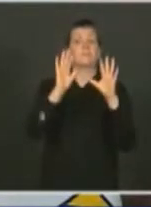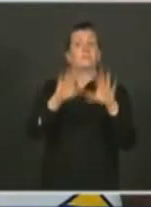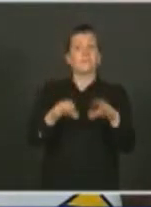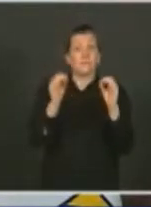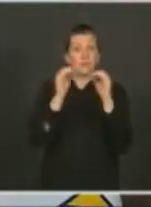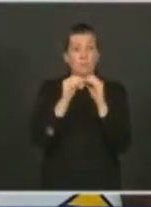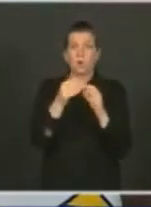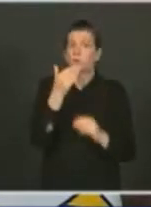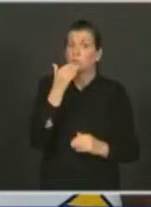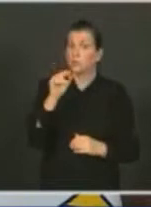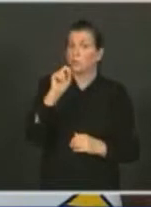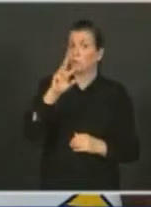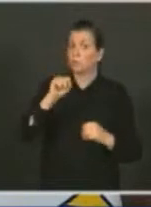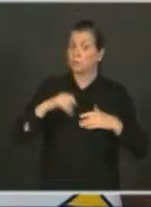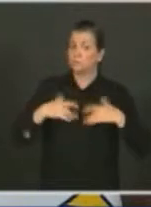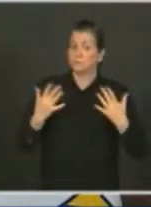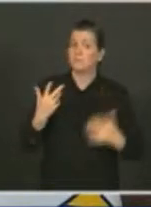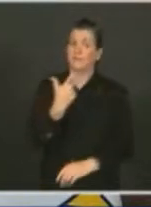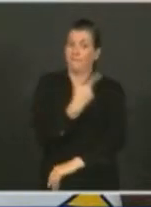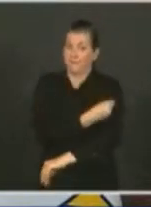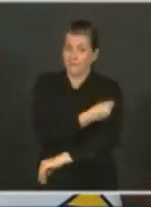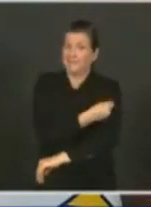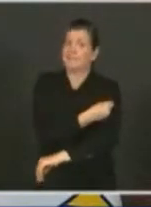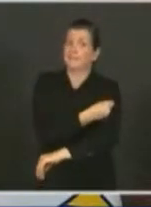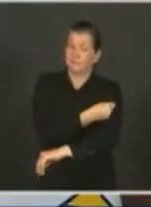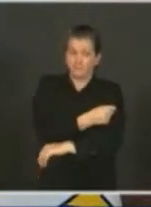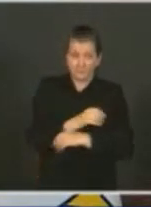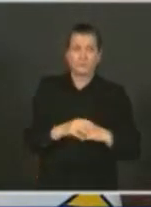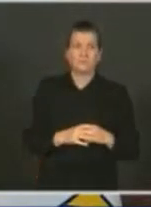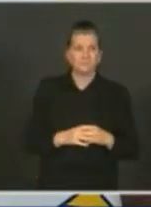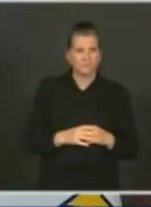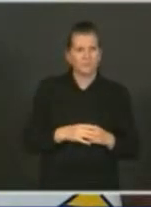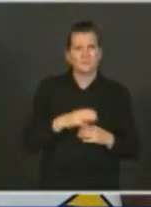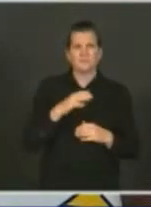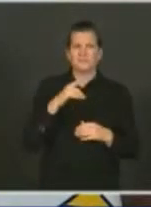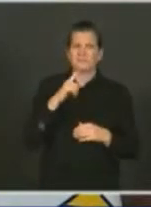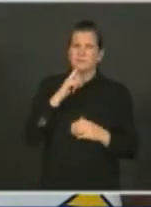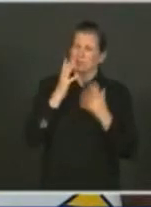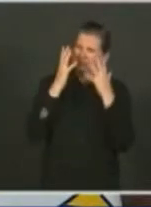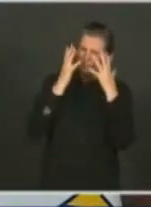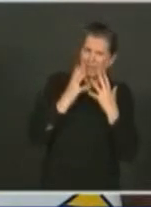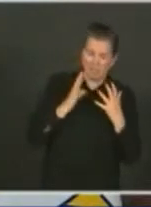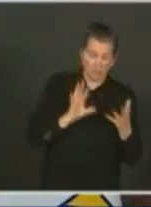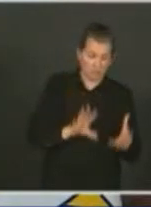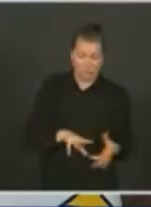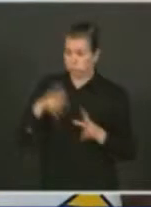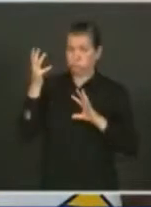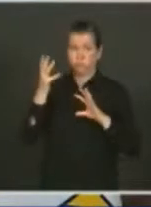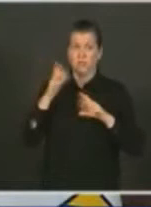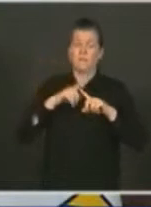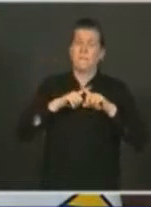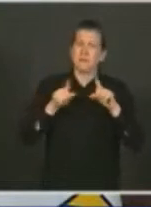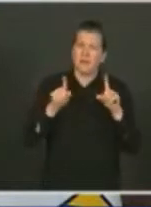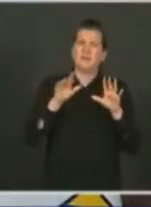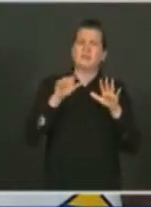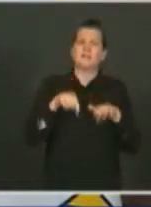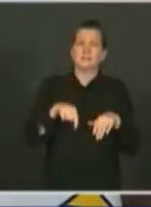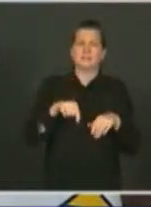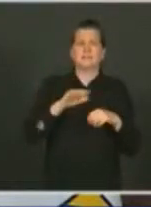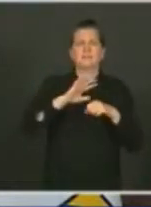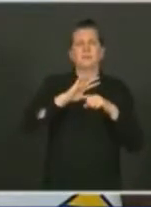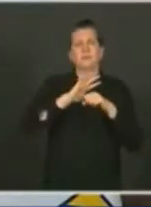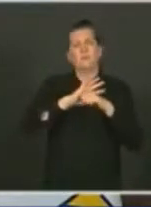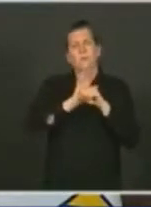You know, this is a terrible situation and our lives have been upended, but it's not forever. You know, I've been saying